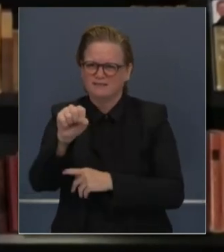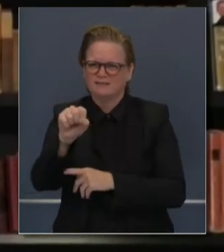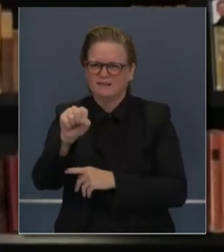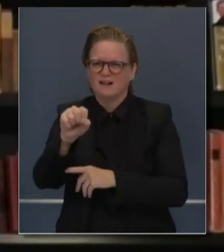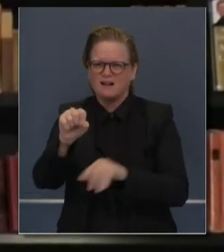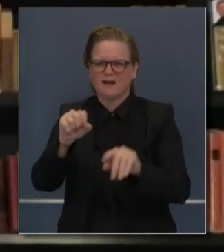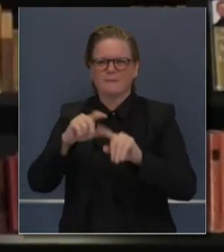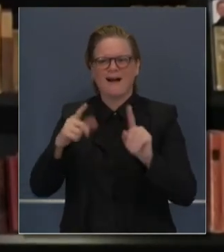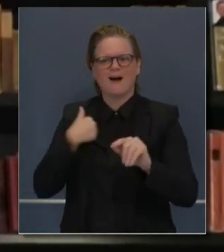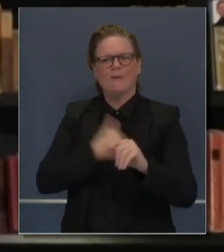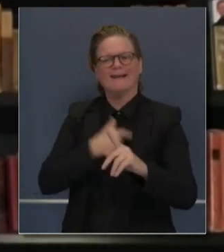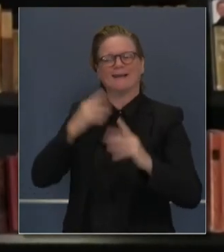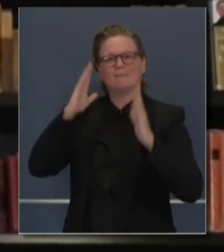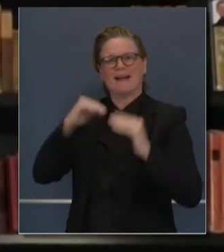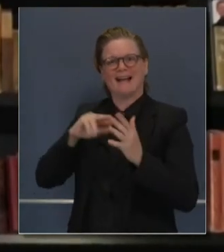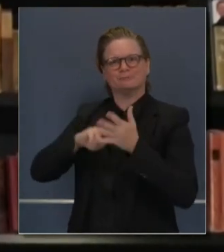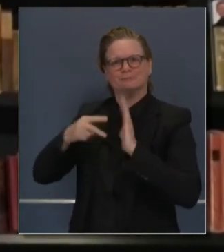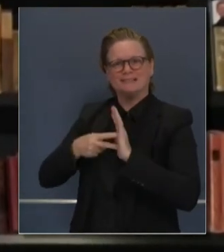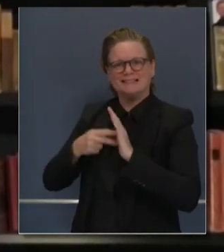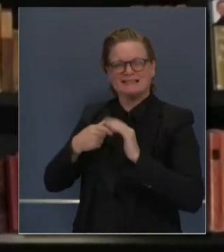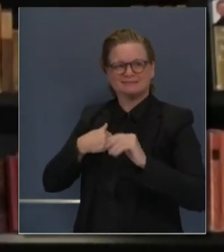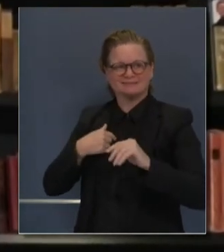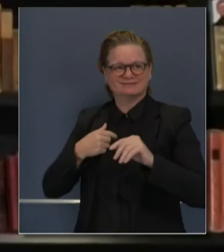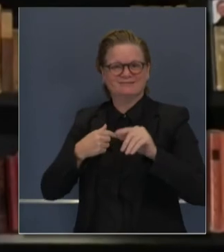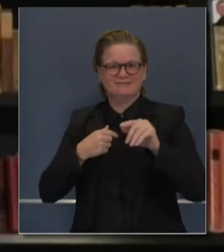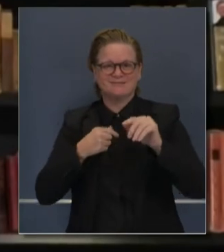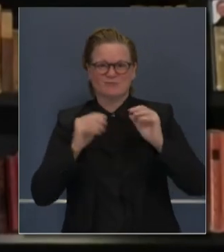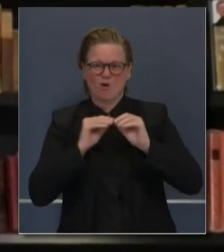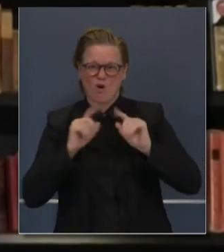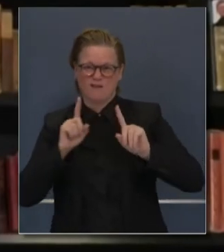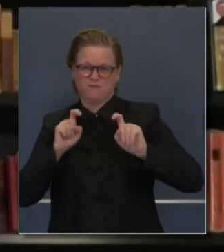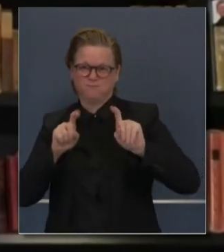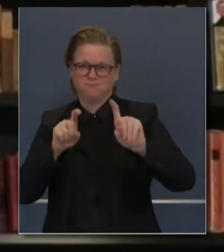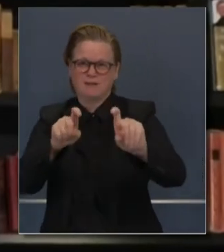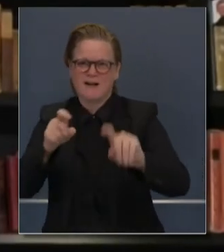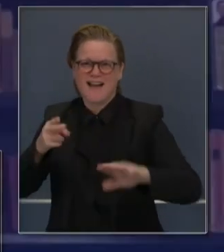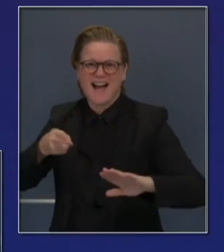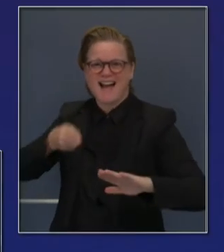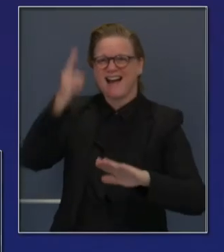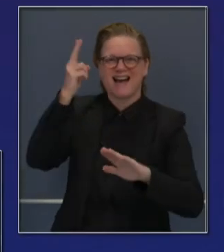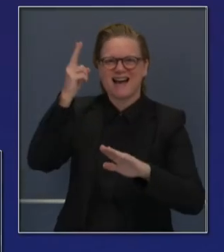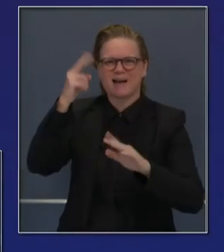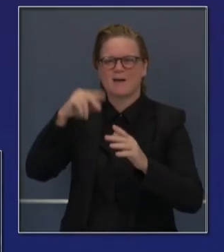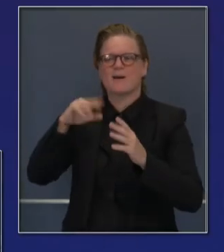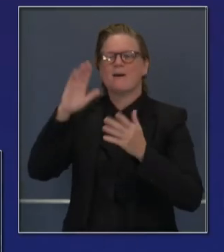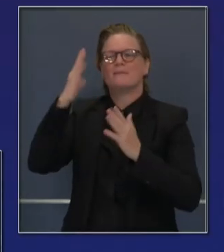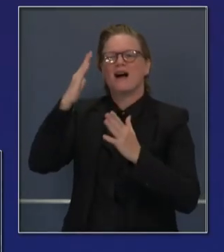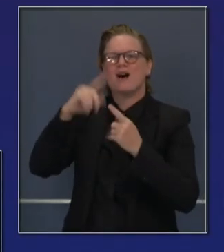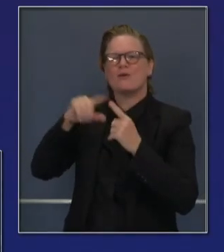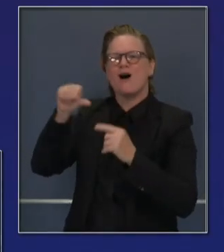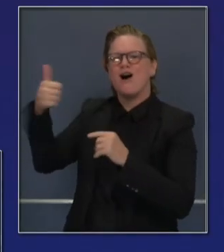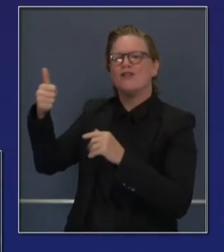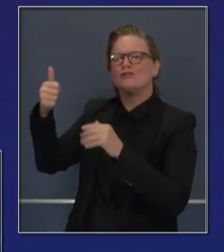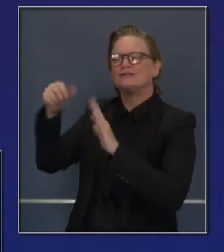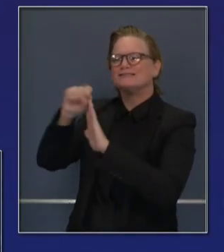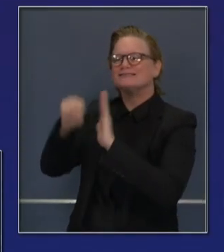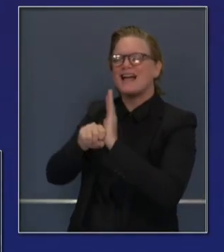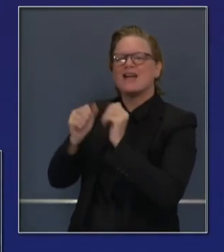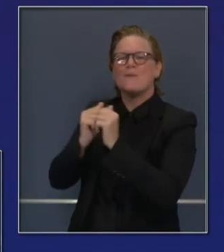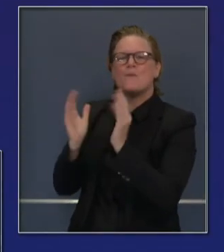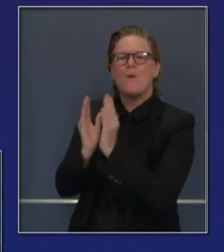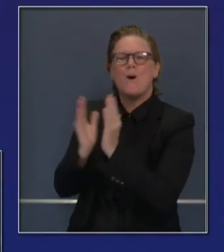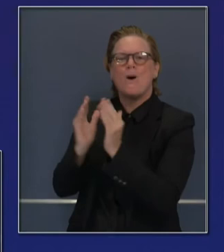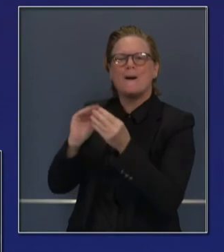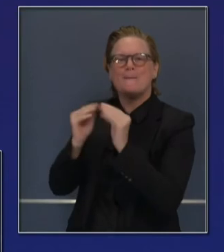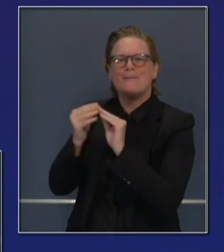The positivity rate, again, is the number in this slide that I think is incredibly important to track. And you're absolutely correct,